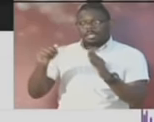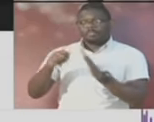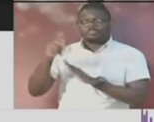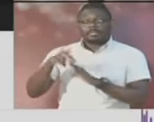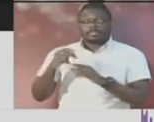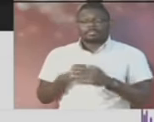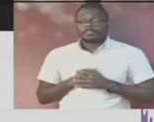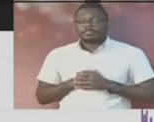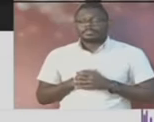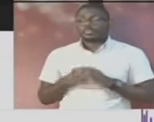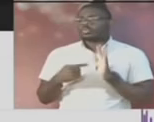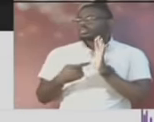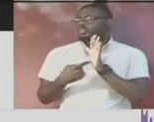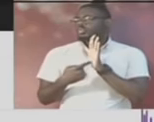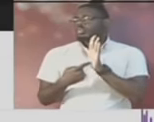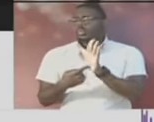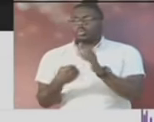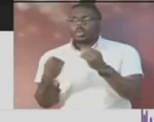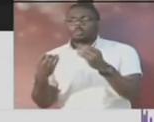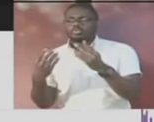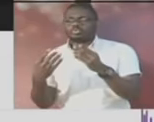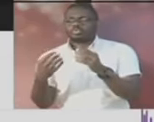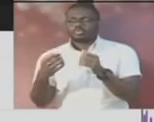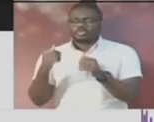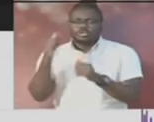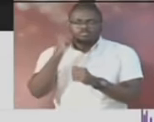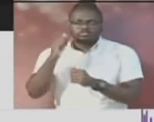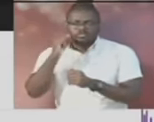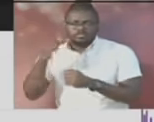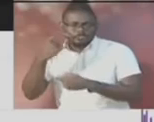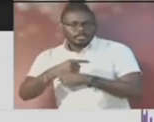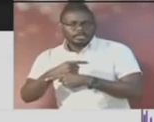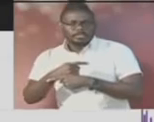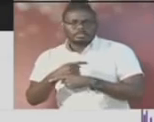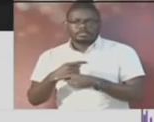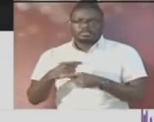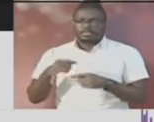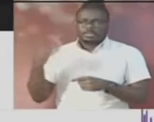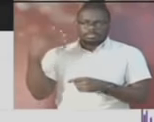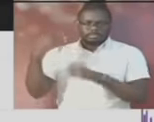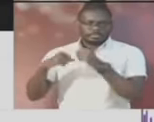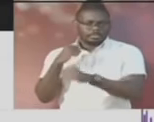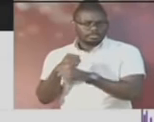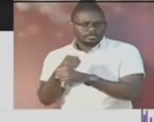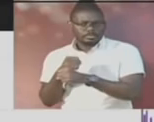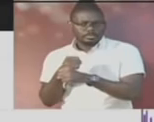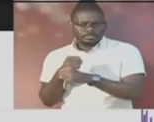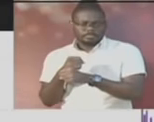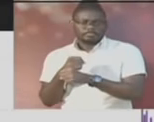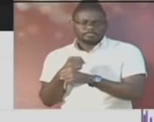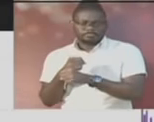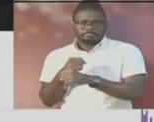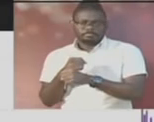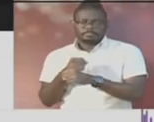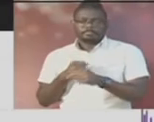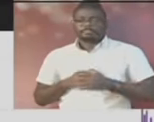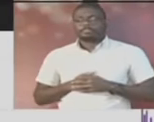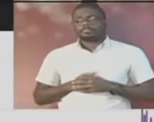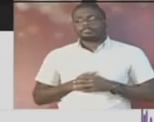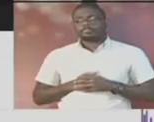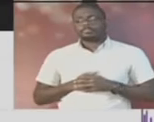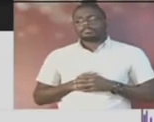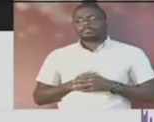of cases that we're seeing on a daily basis compared with last year during the last peak. And we see that this peak is definitely higher, and that our rolling